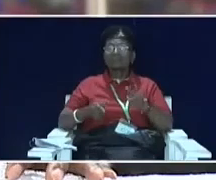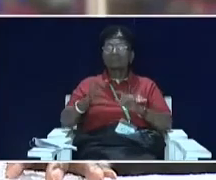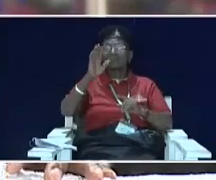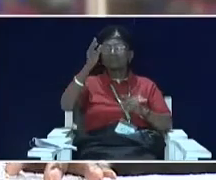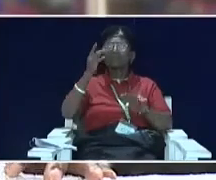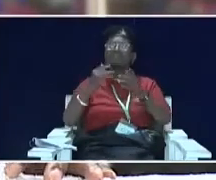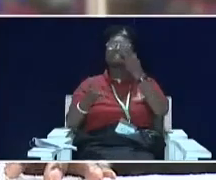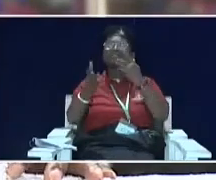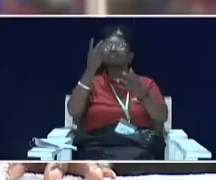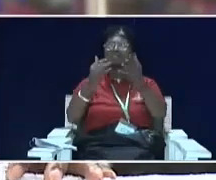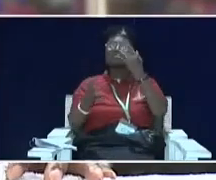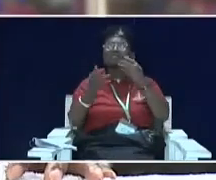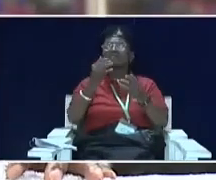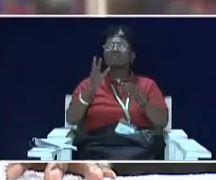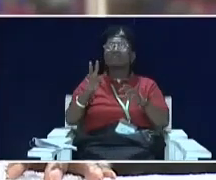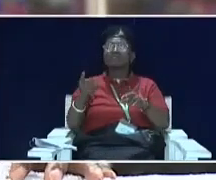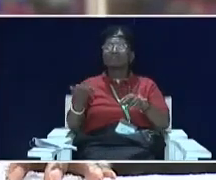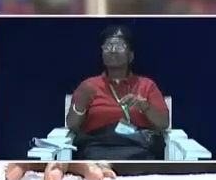and consume